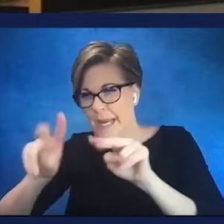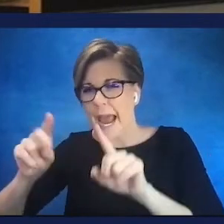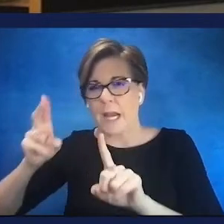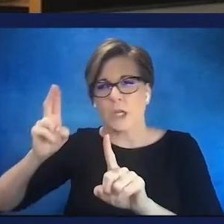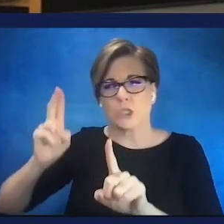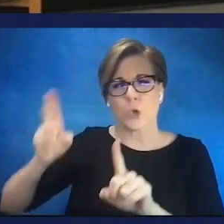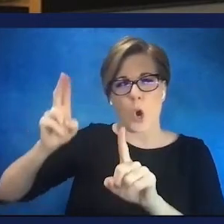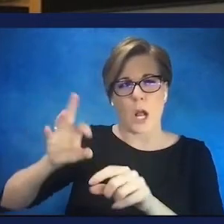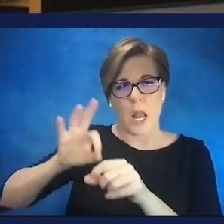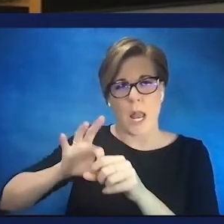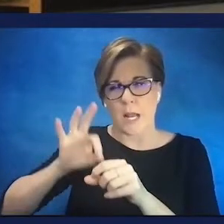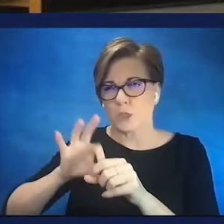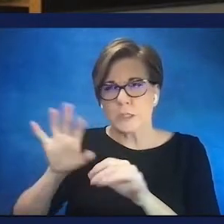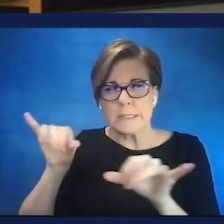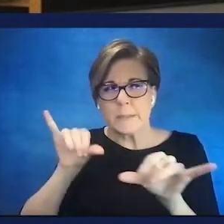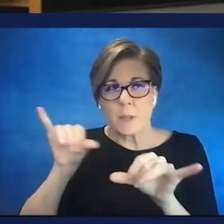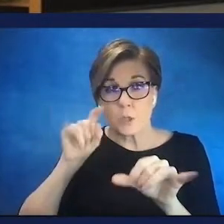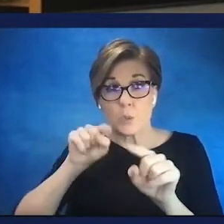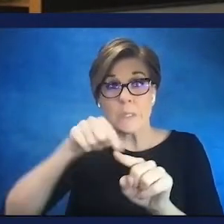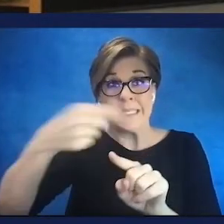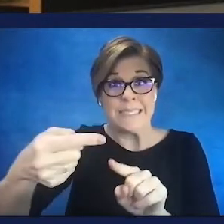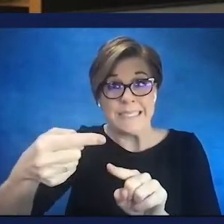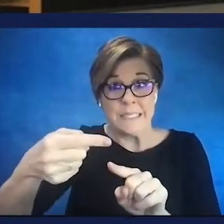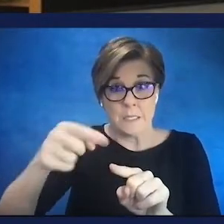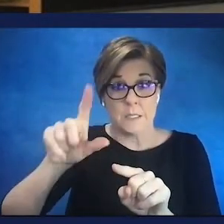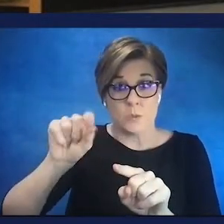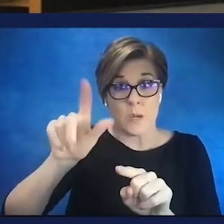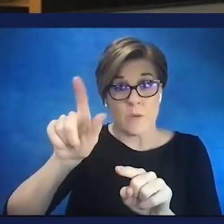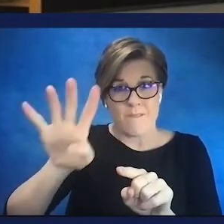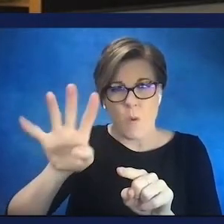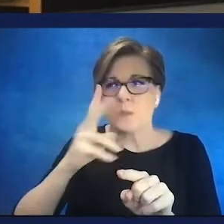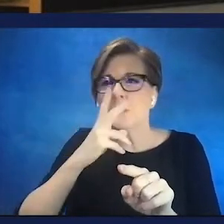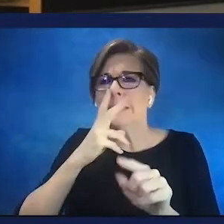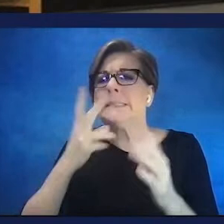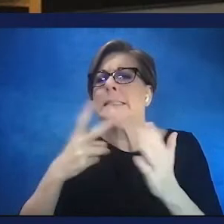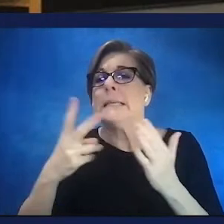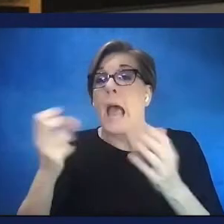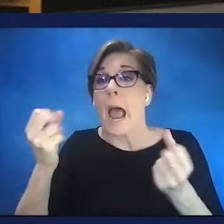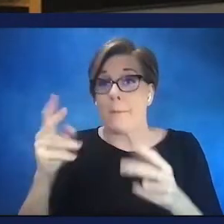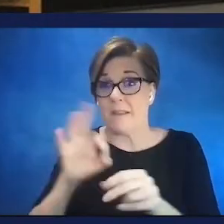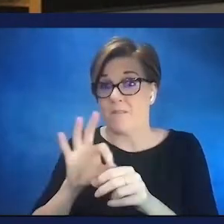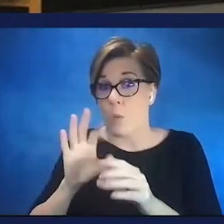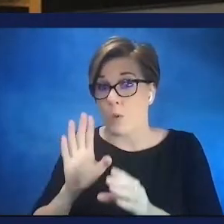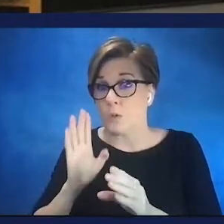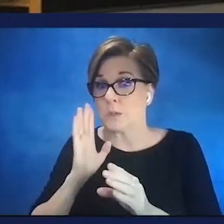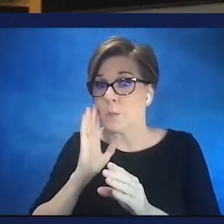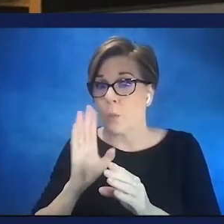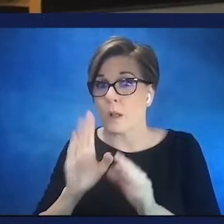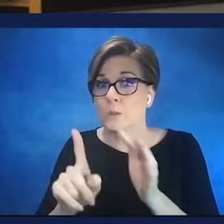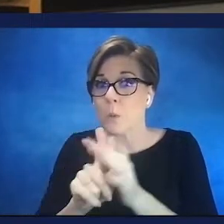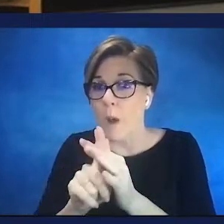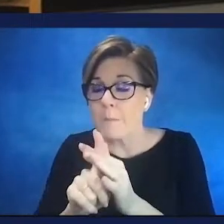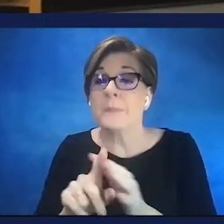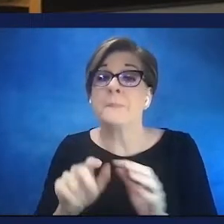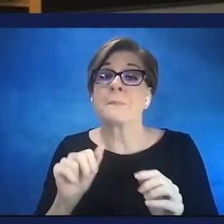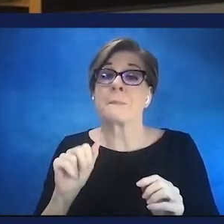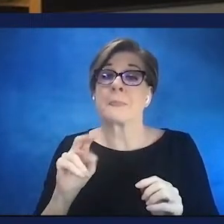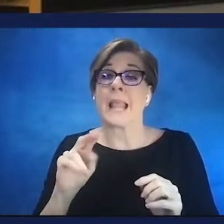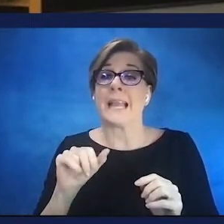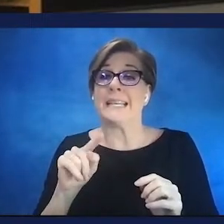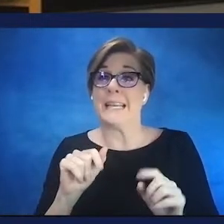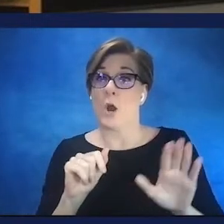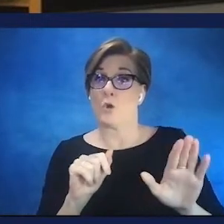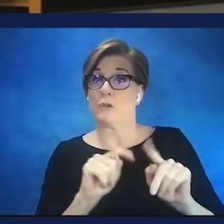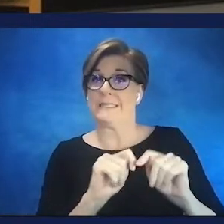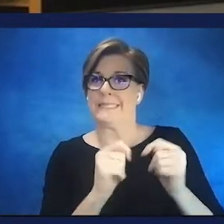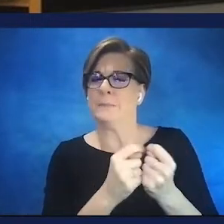elections that might be similar to really drive how many voters we think will participate. And then Anita's team, with Anita, she has